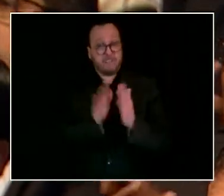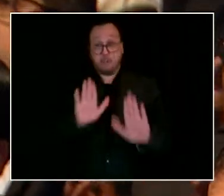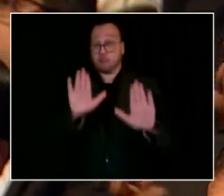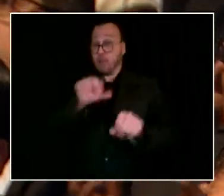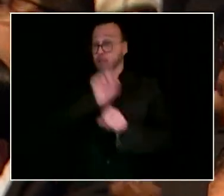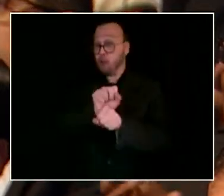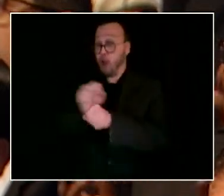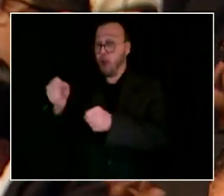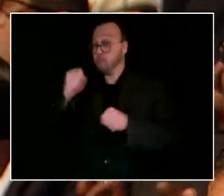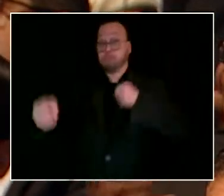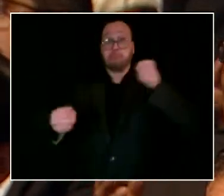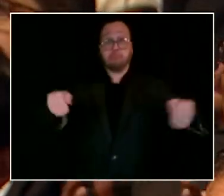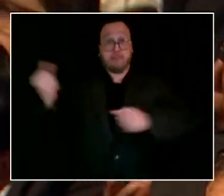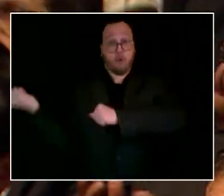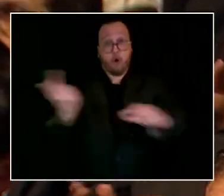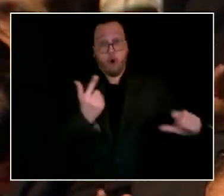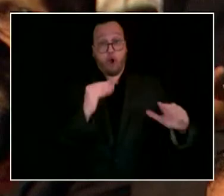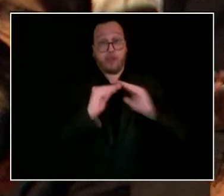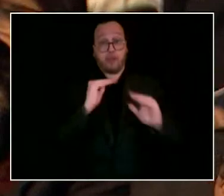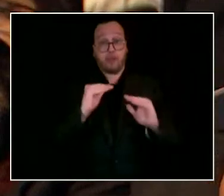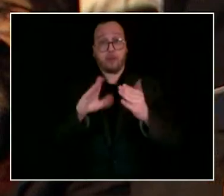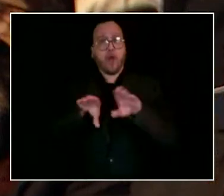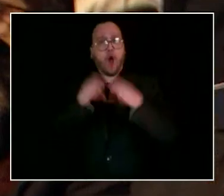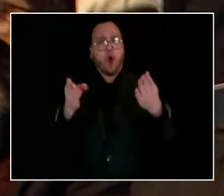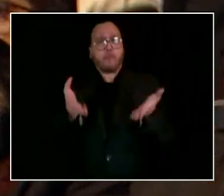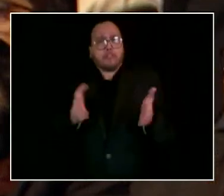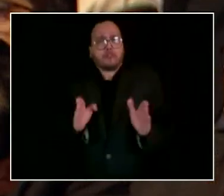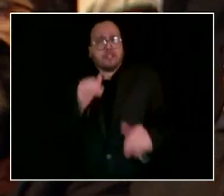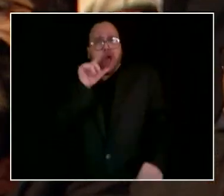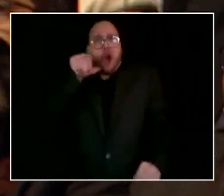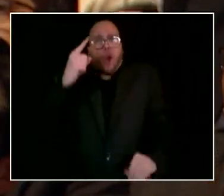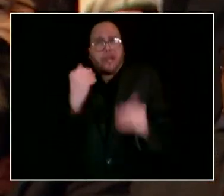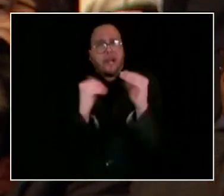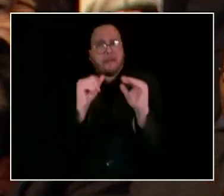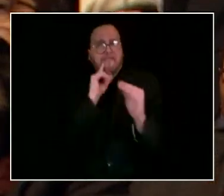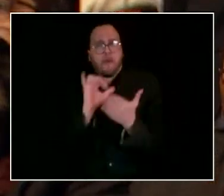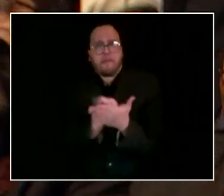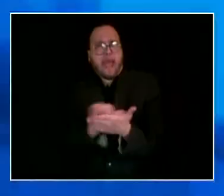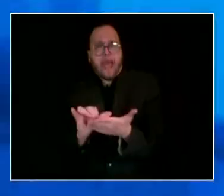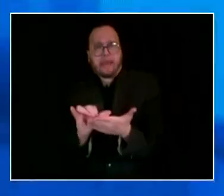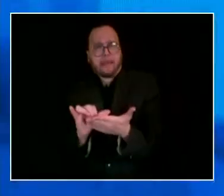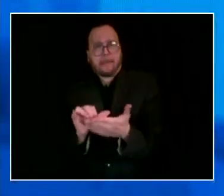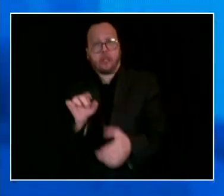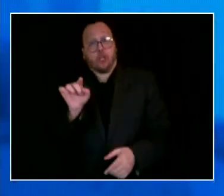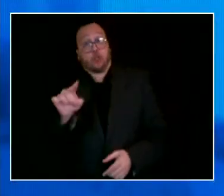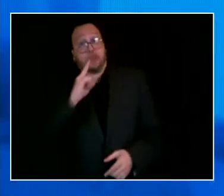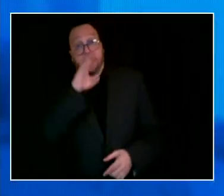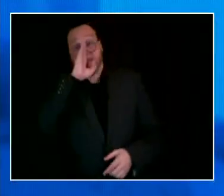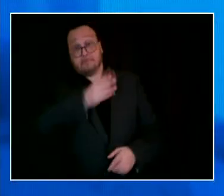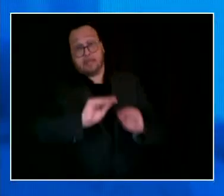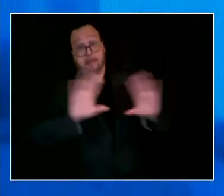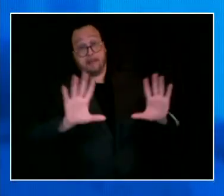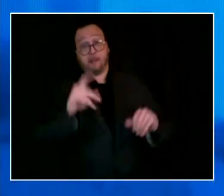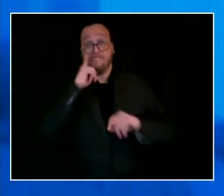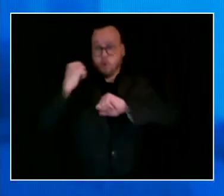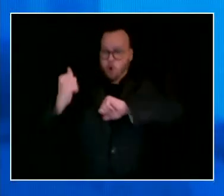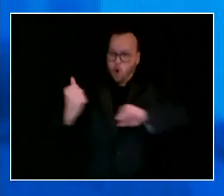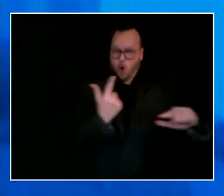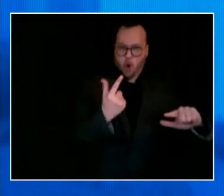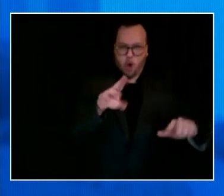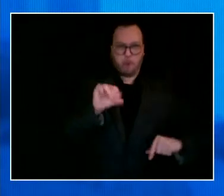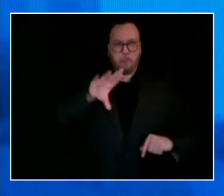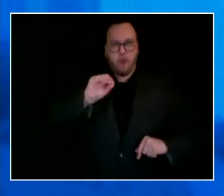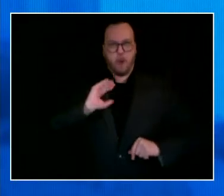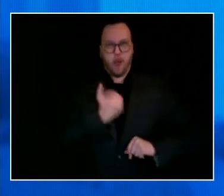community. Open Streets is not for Manhattan only. You made it clear. It's for all boroughs of our cities.